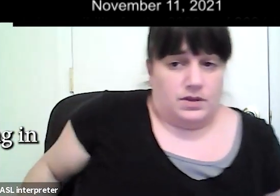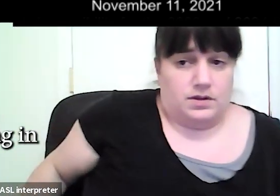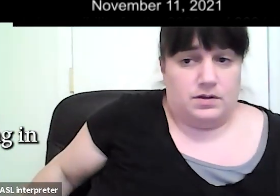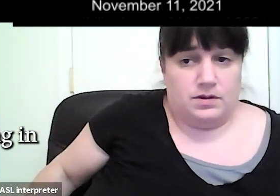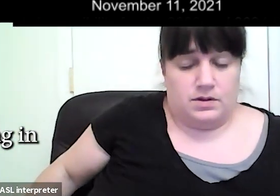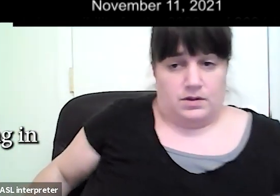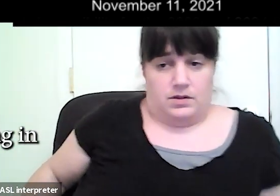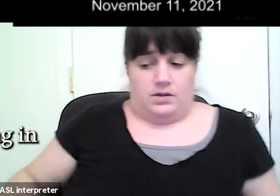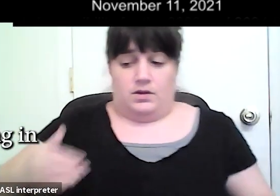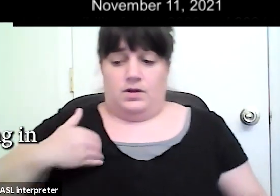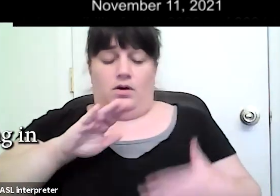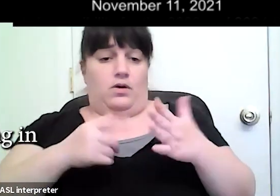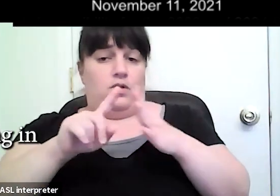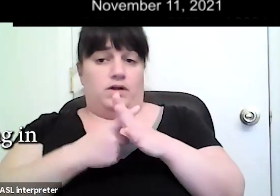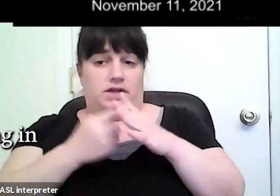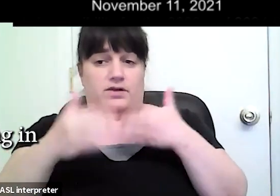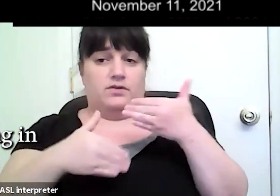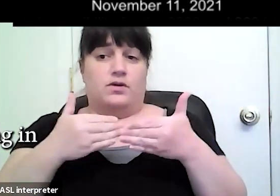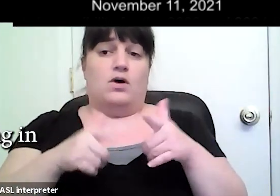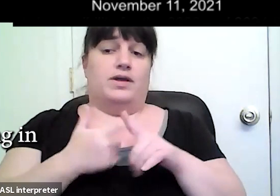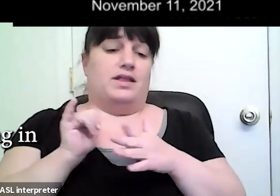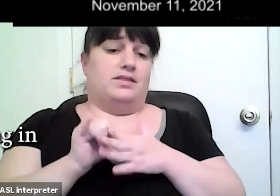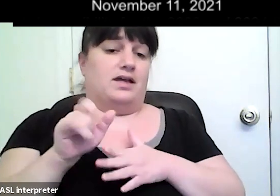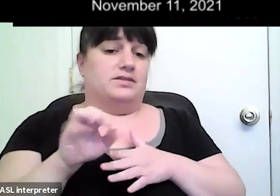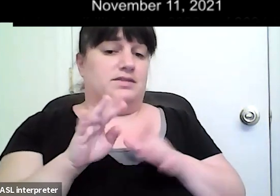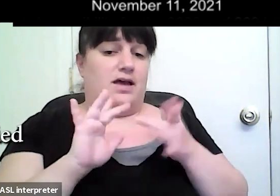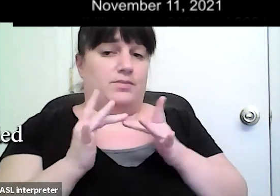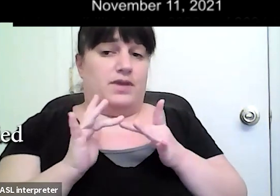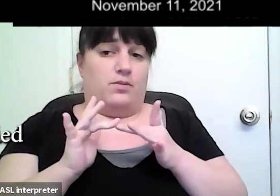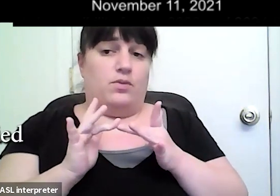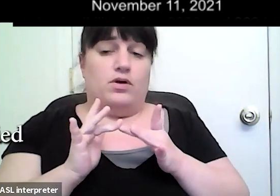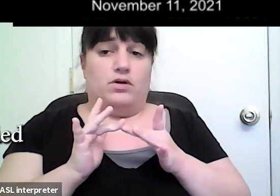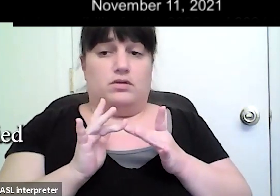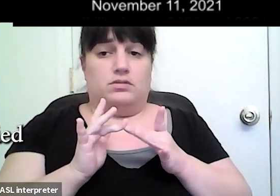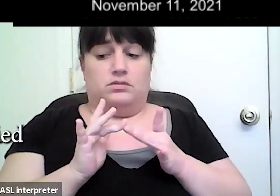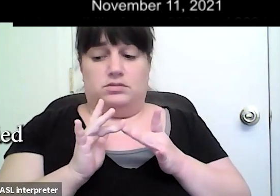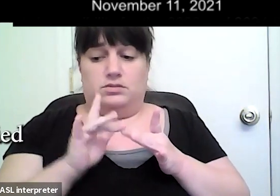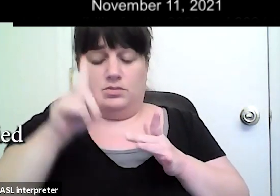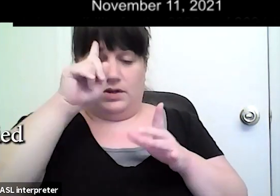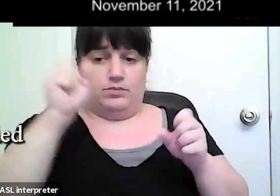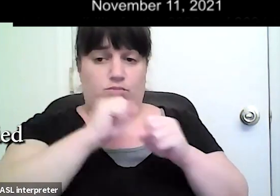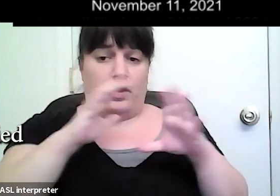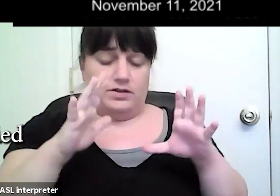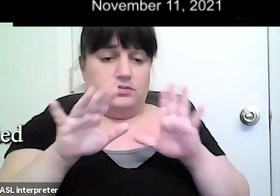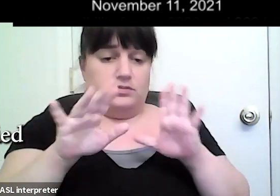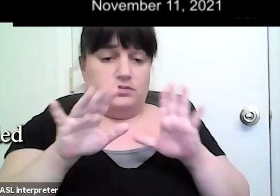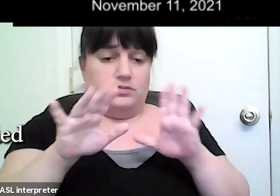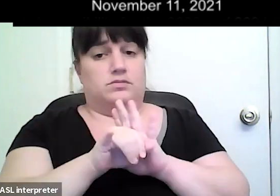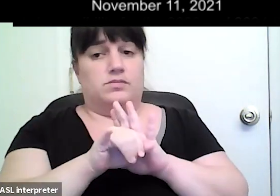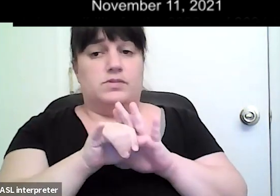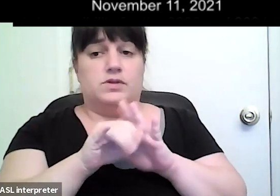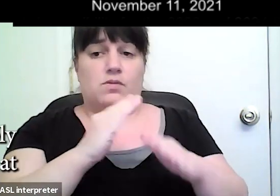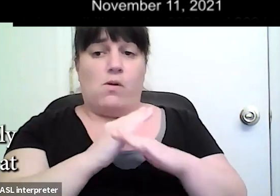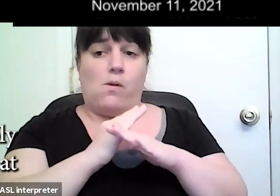these initiatives going, and then that STEM network where we brainstormed and identified those